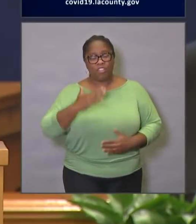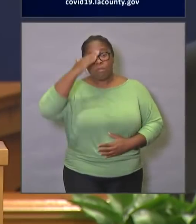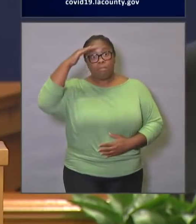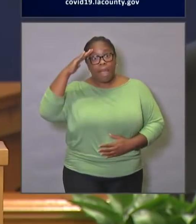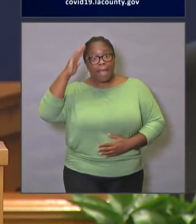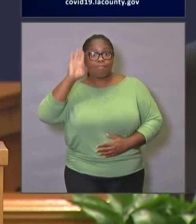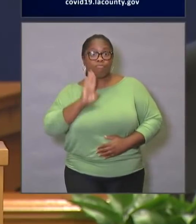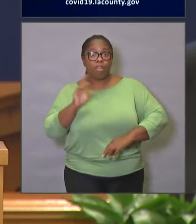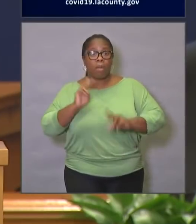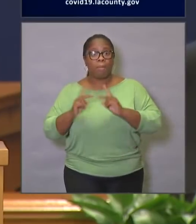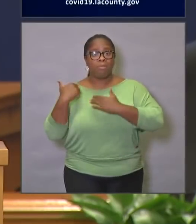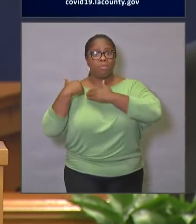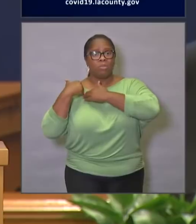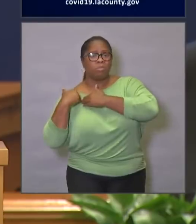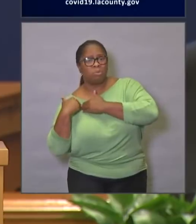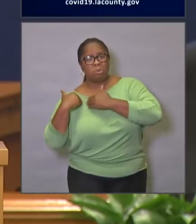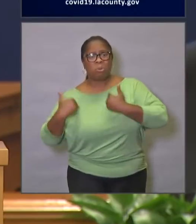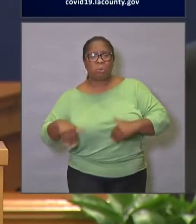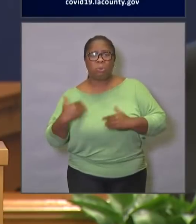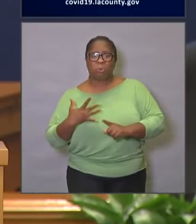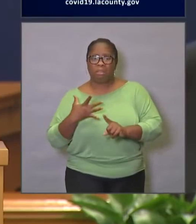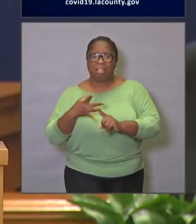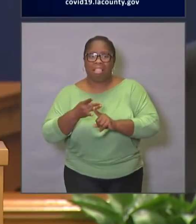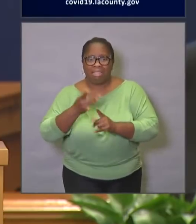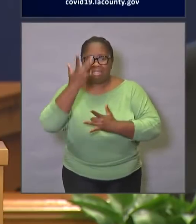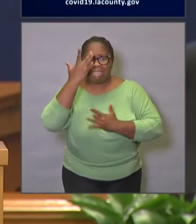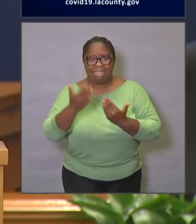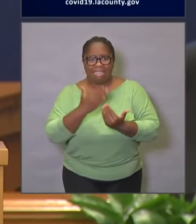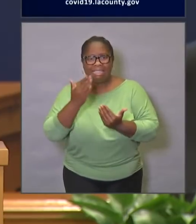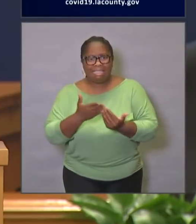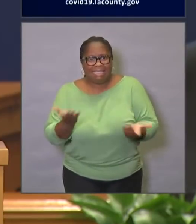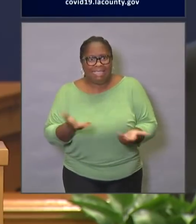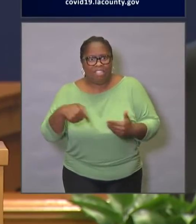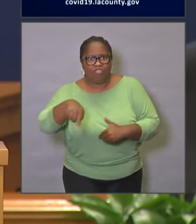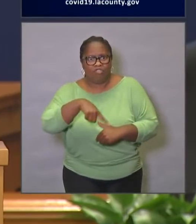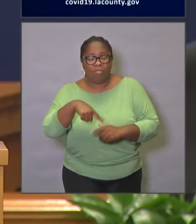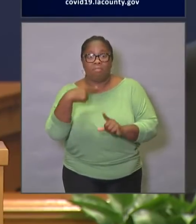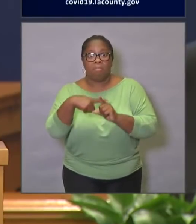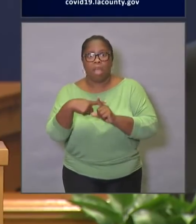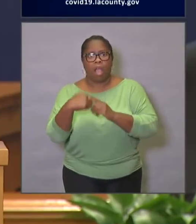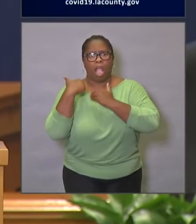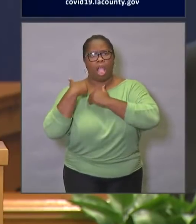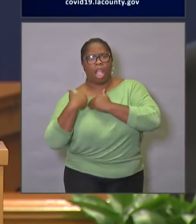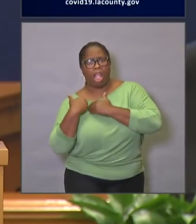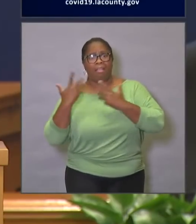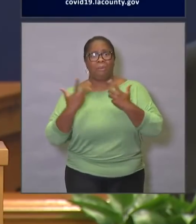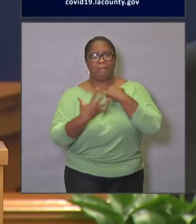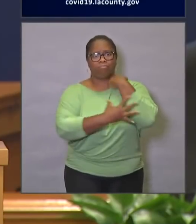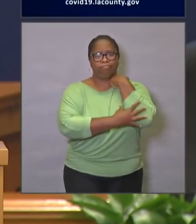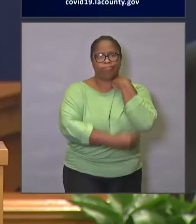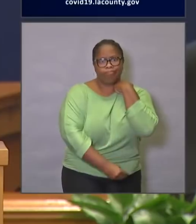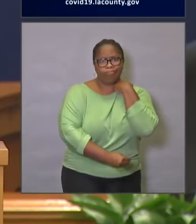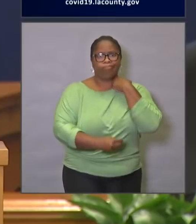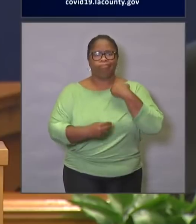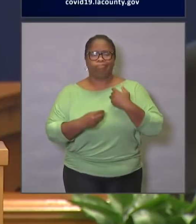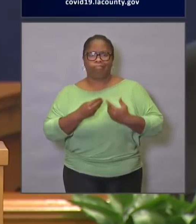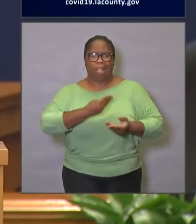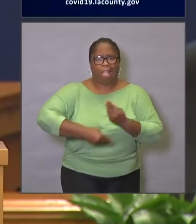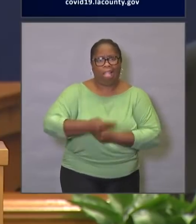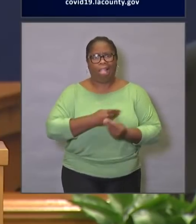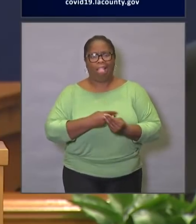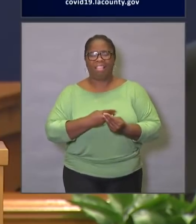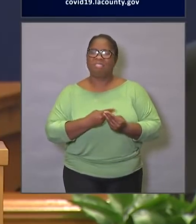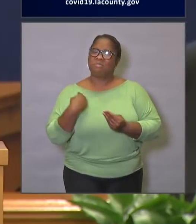the economic consequences. It's important to recognize this reality and address it head-on. That's why we continue to